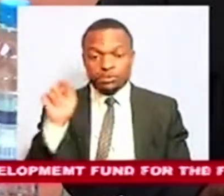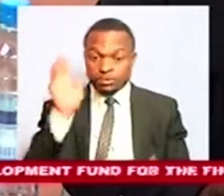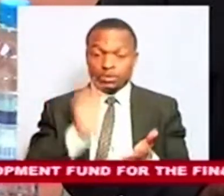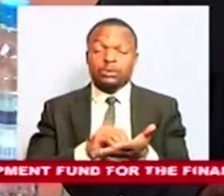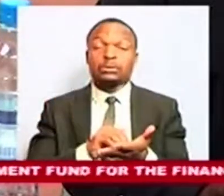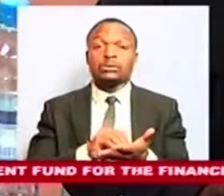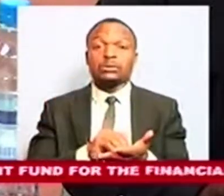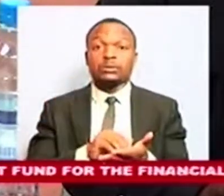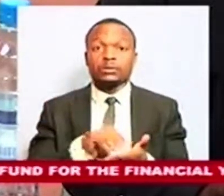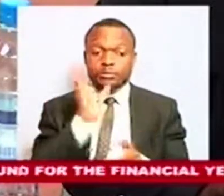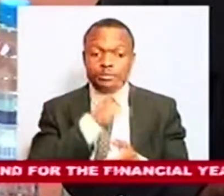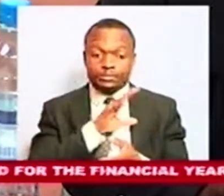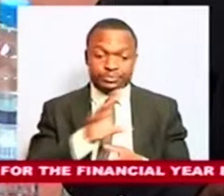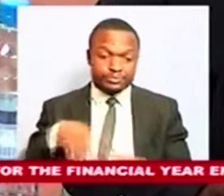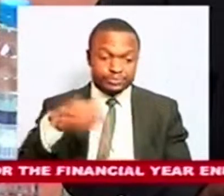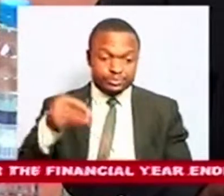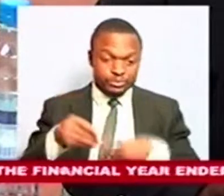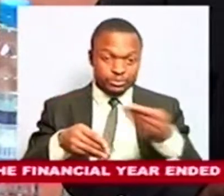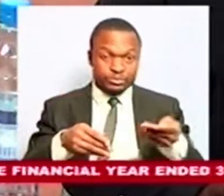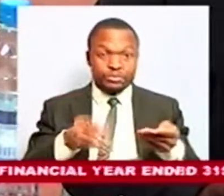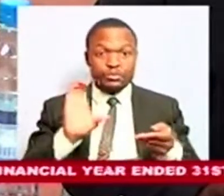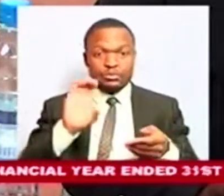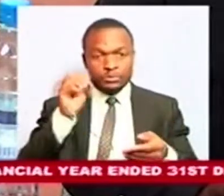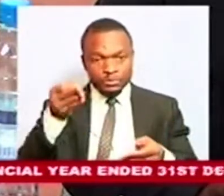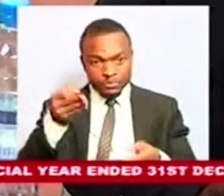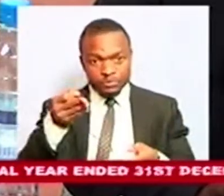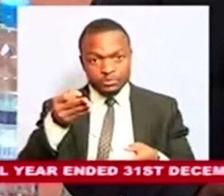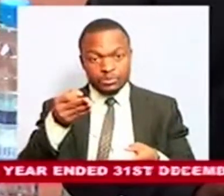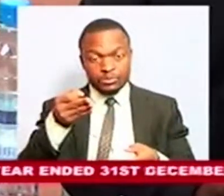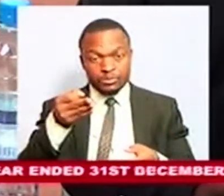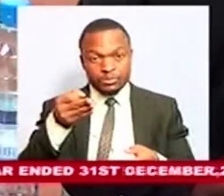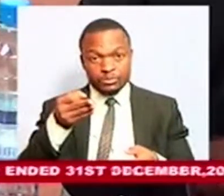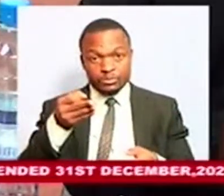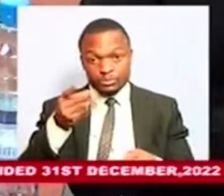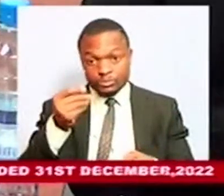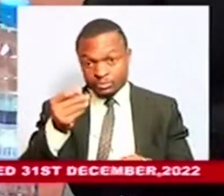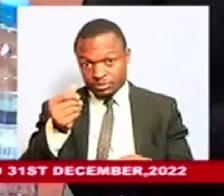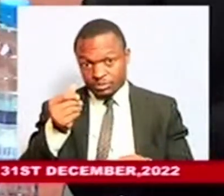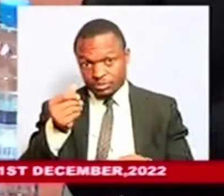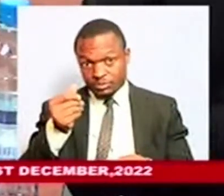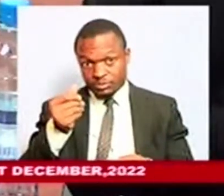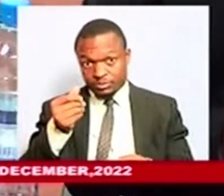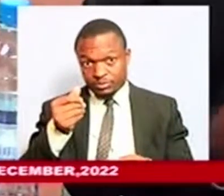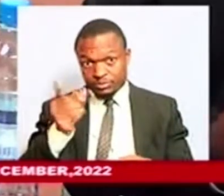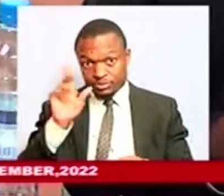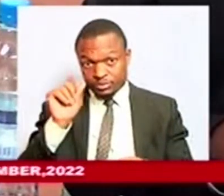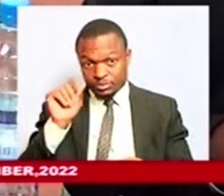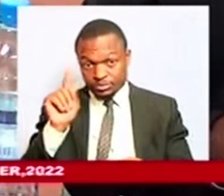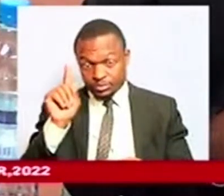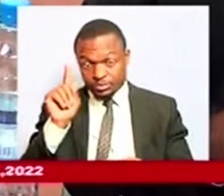15,412,222 has so far been spent on constituency development funds so far from the